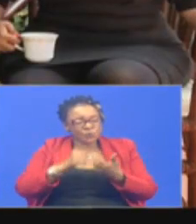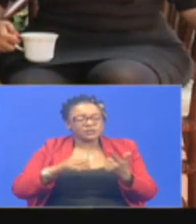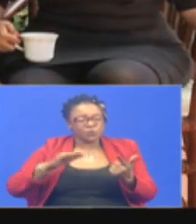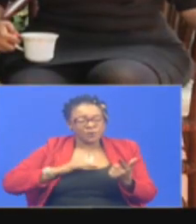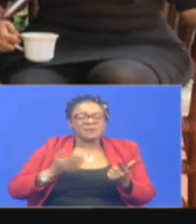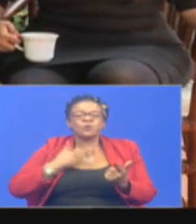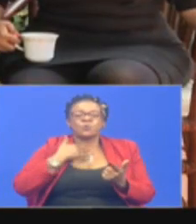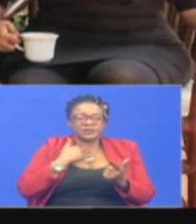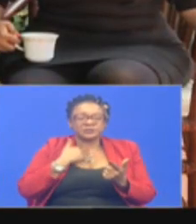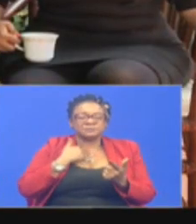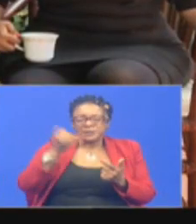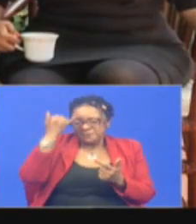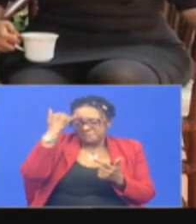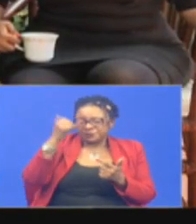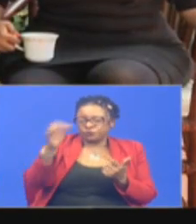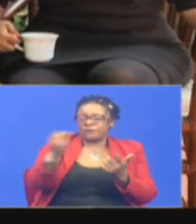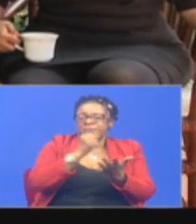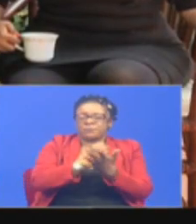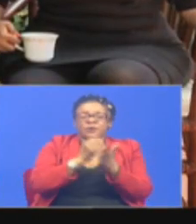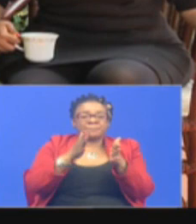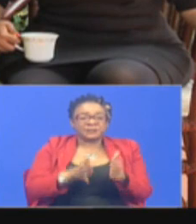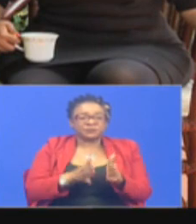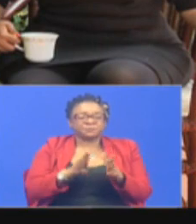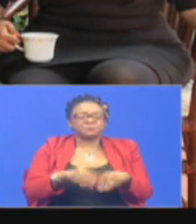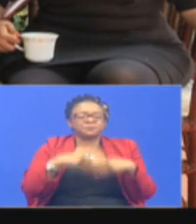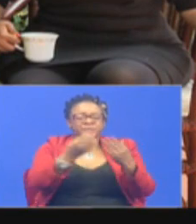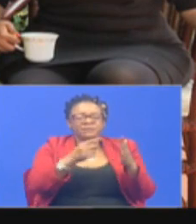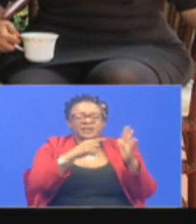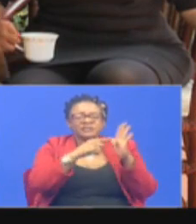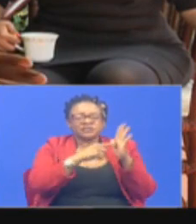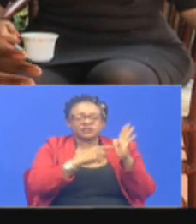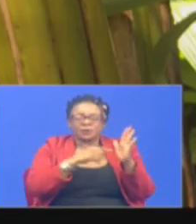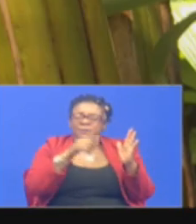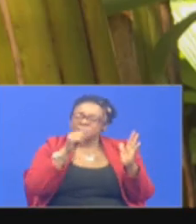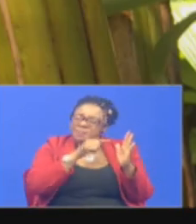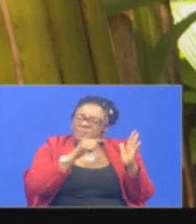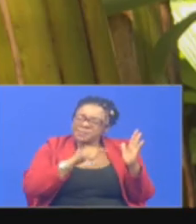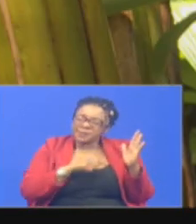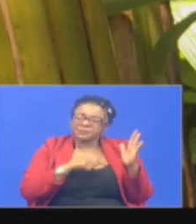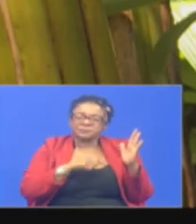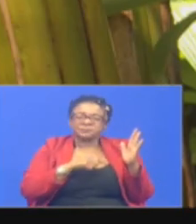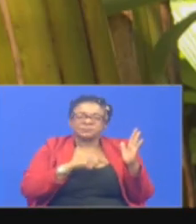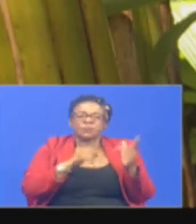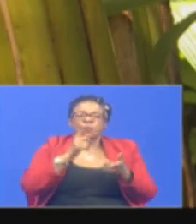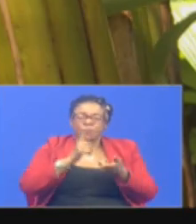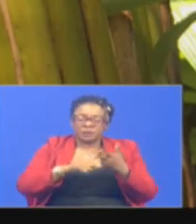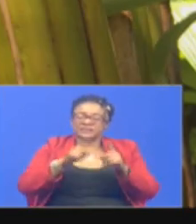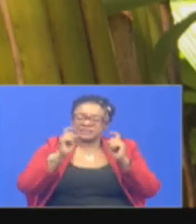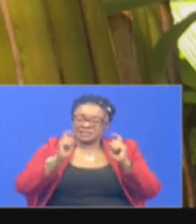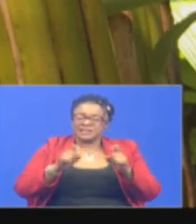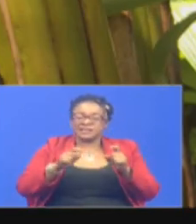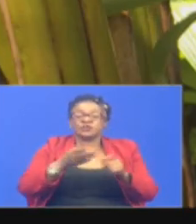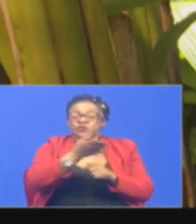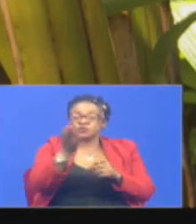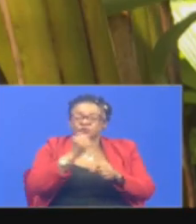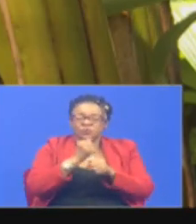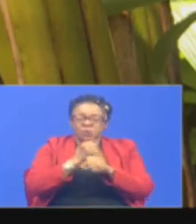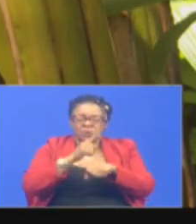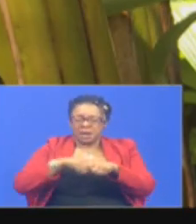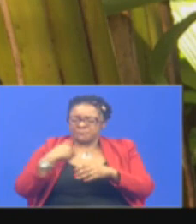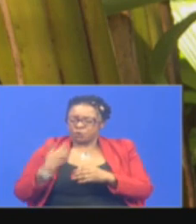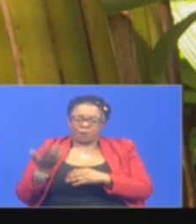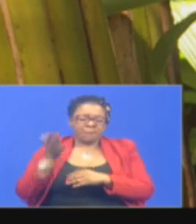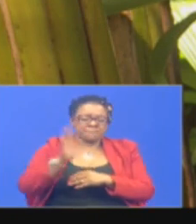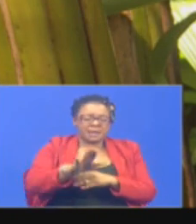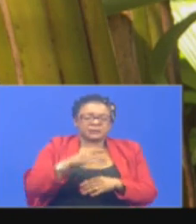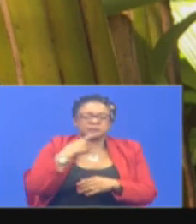employed somebody and you give them instructions, this and this and this is what is required of you. And when you come back, they